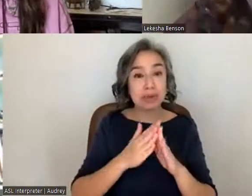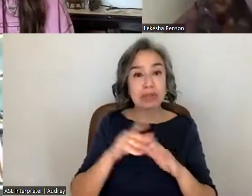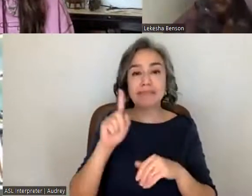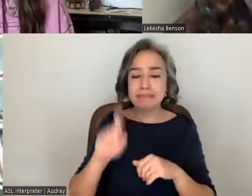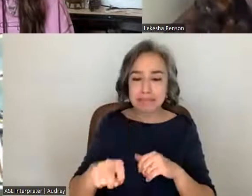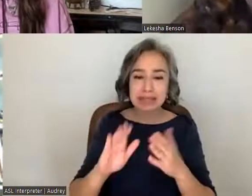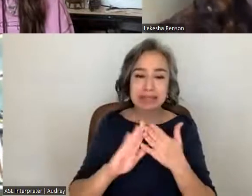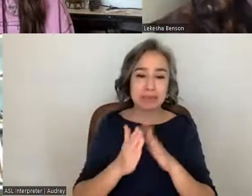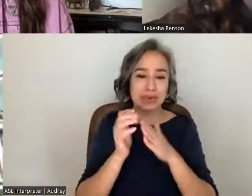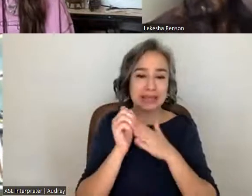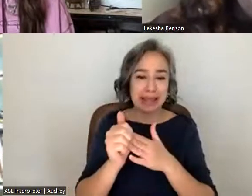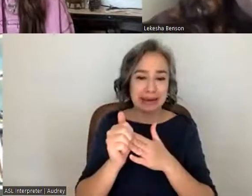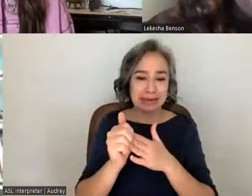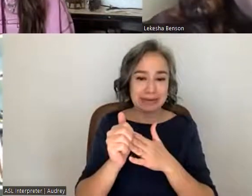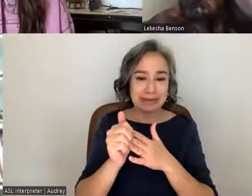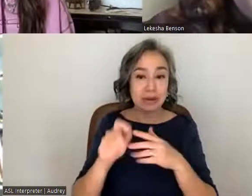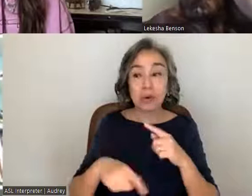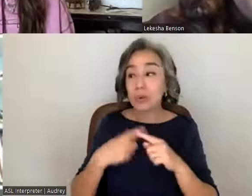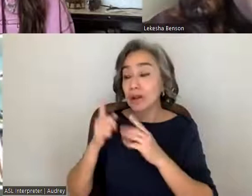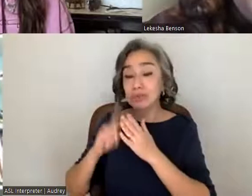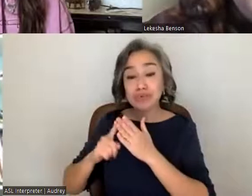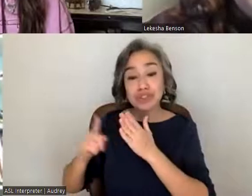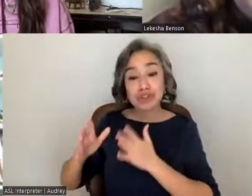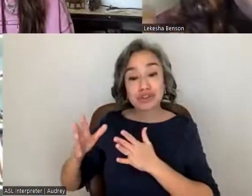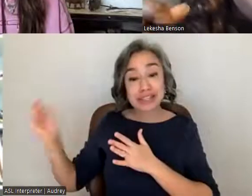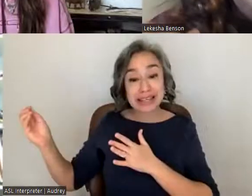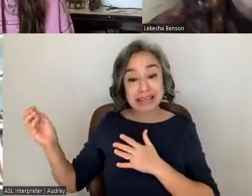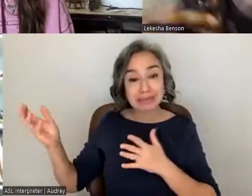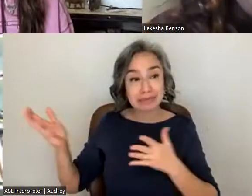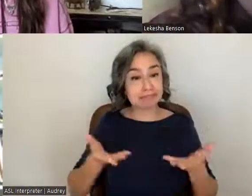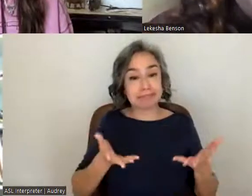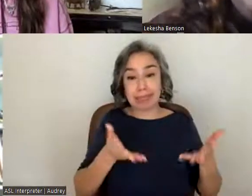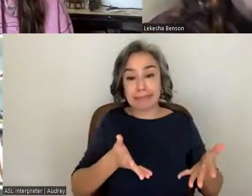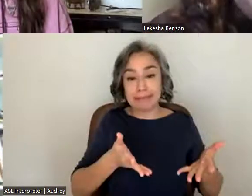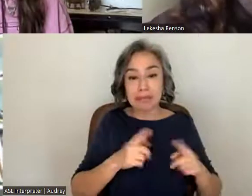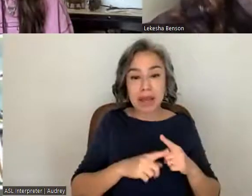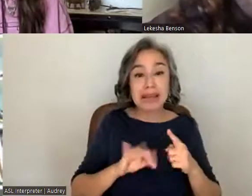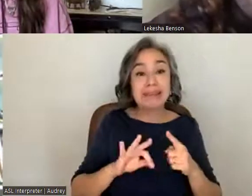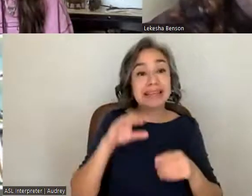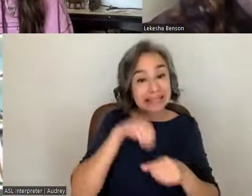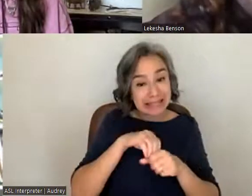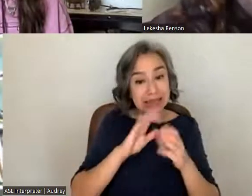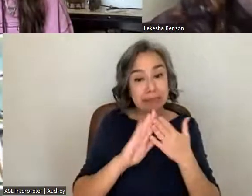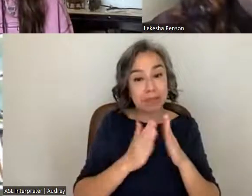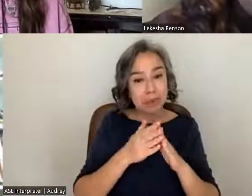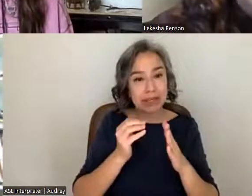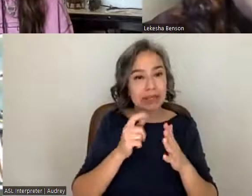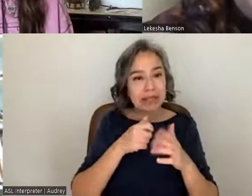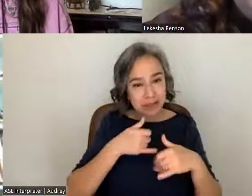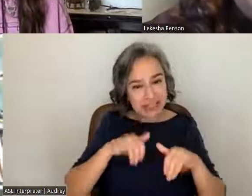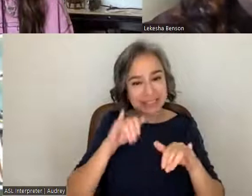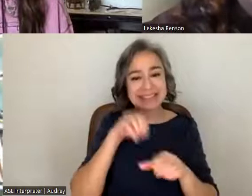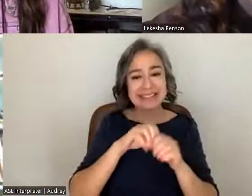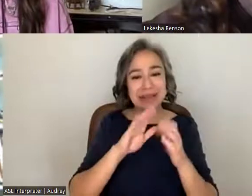researchers remove themselves in the community, those members are still there. And so if nothing moved, if the needle didn't move,